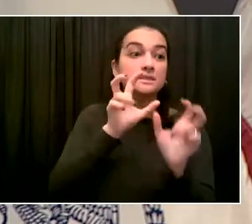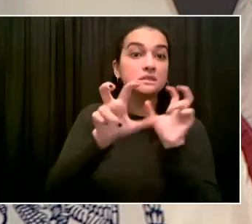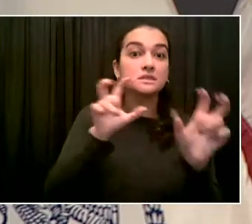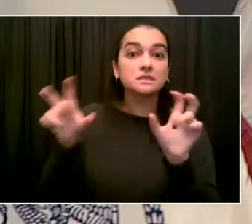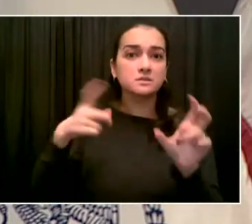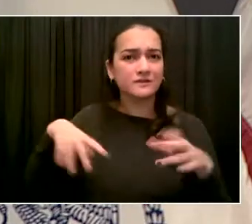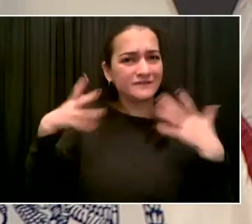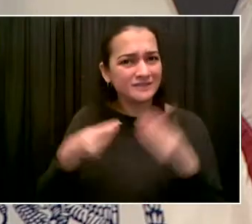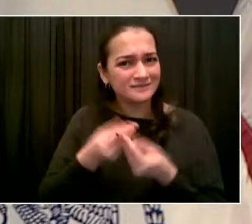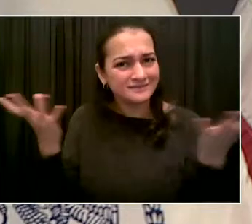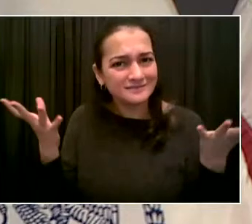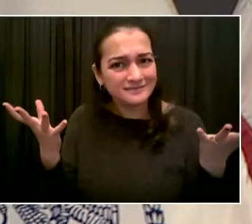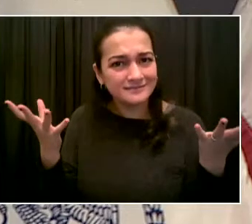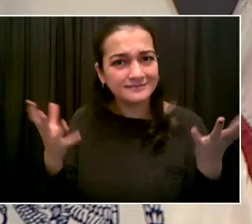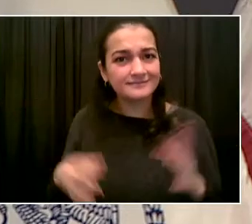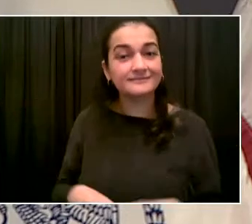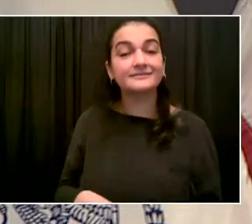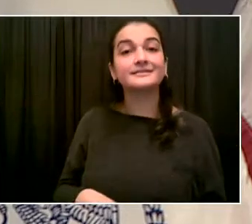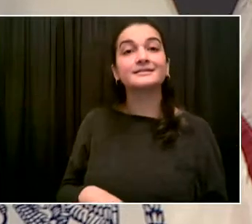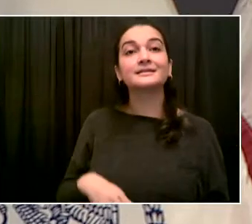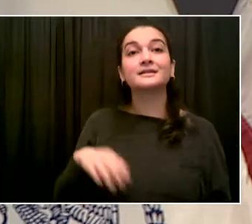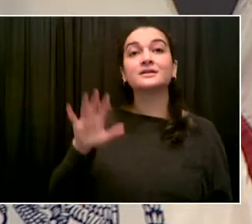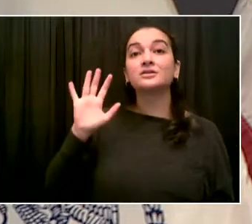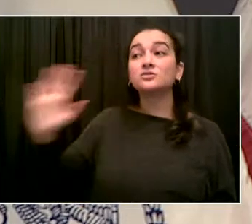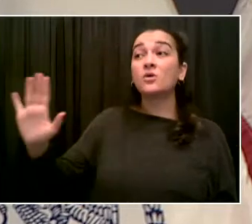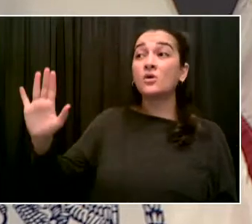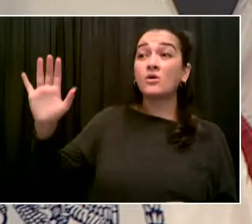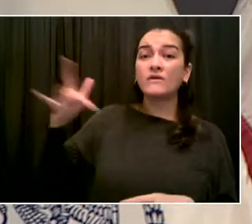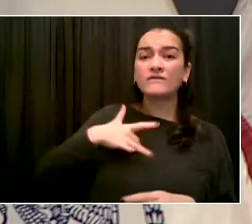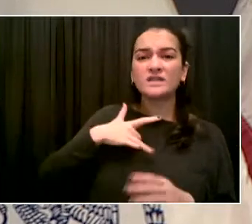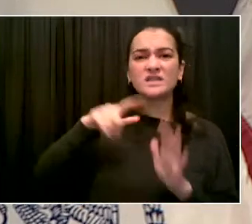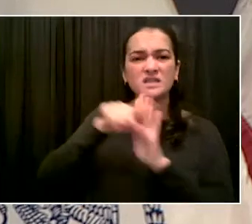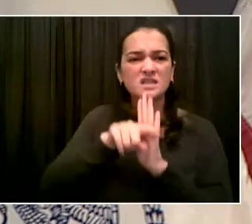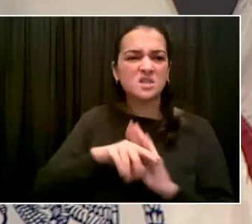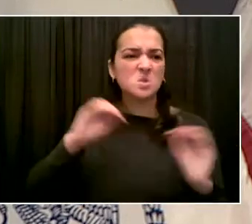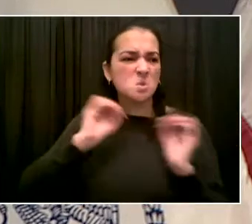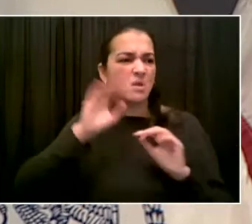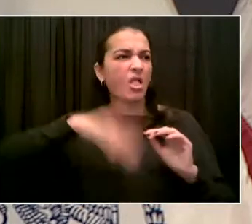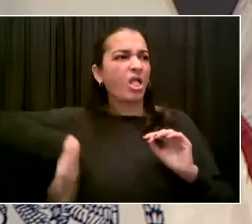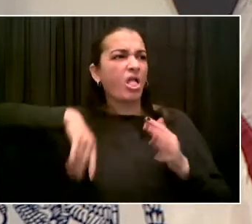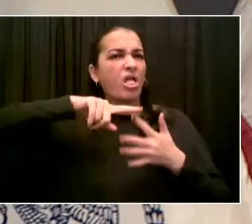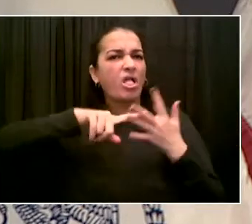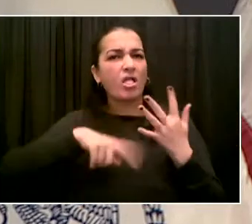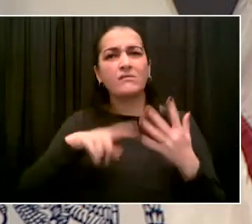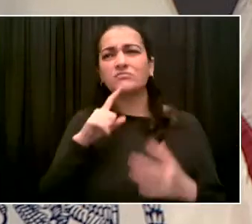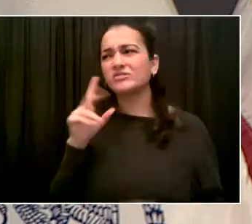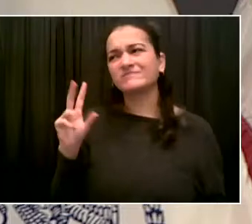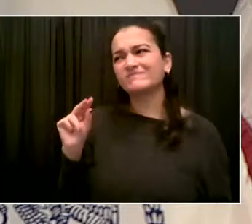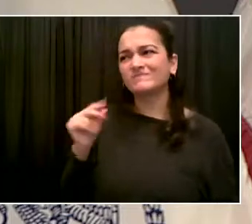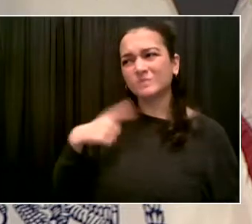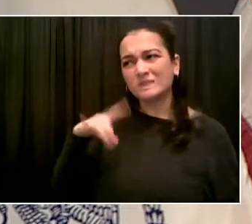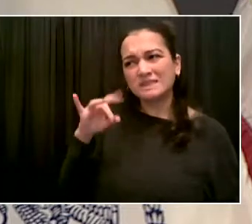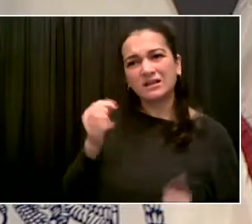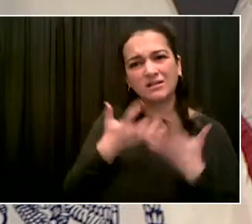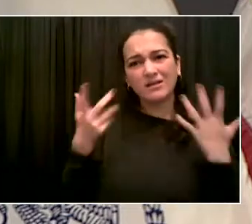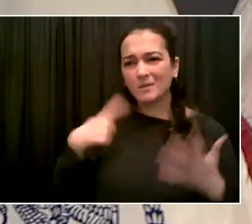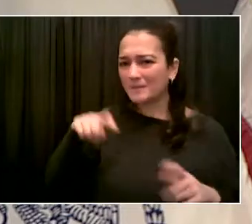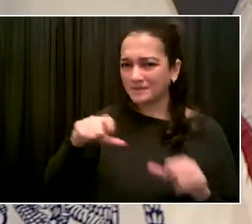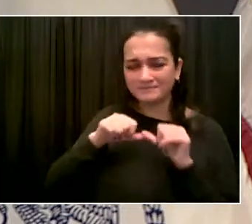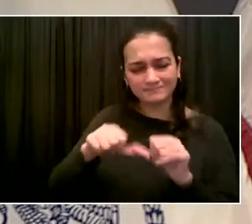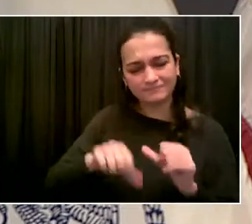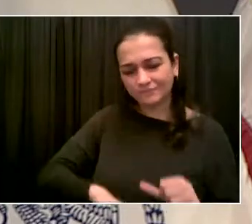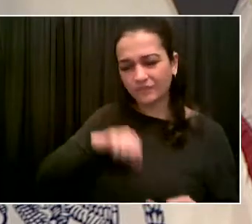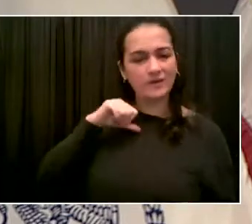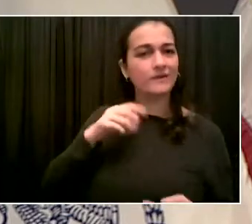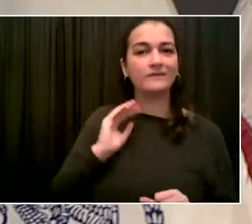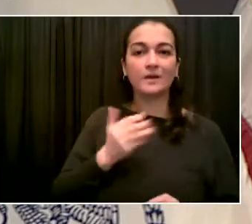back really, really strong, and I think we have a lot to be proud of as New Yorkers. Go ahead, Yehudit. And then I'm also wondering,